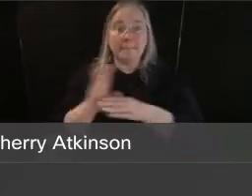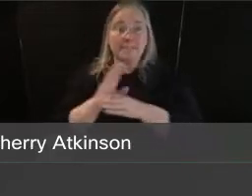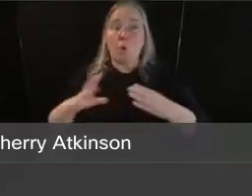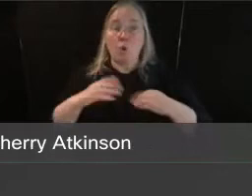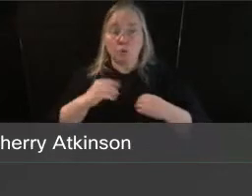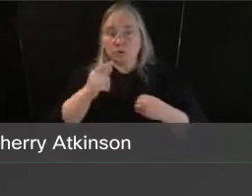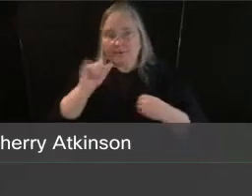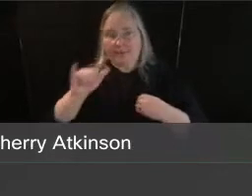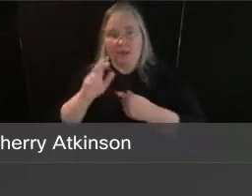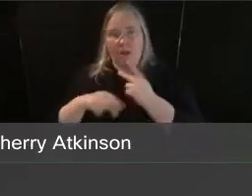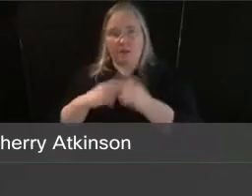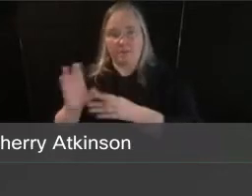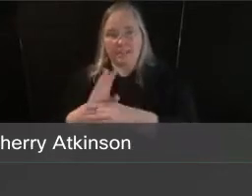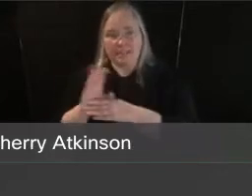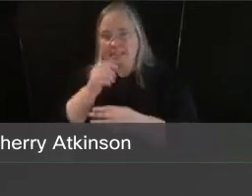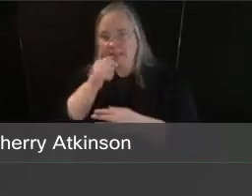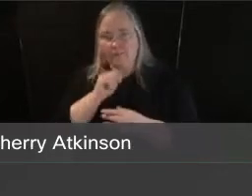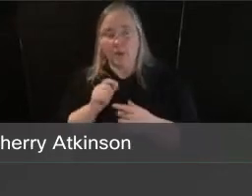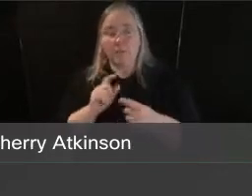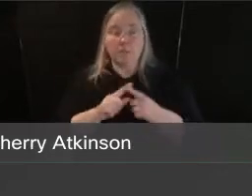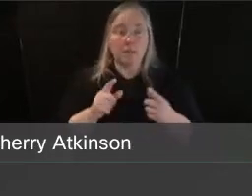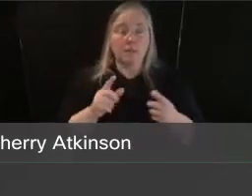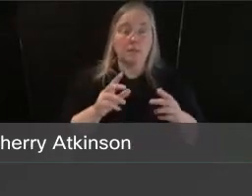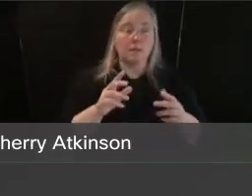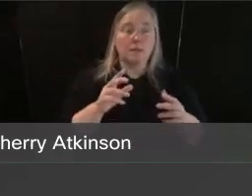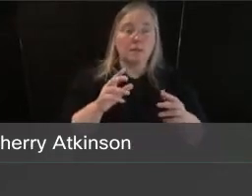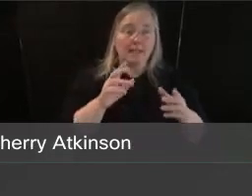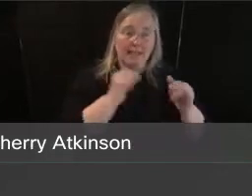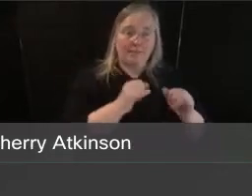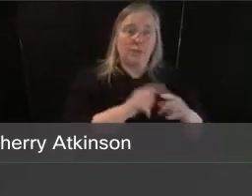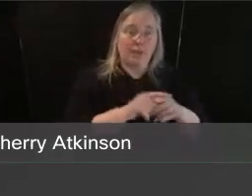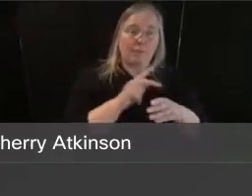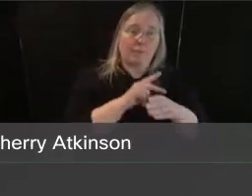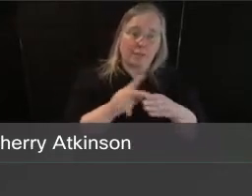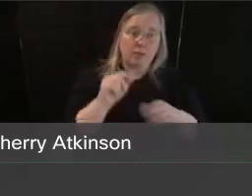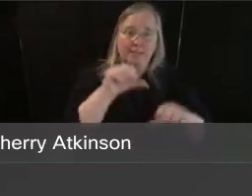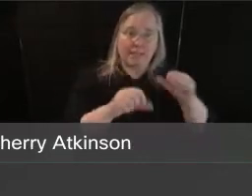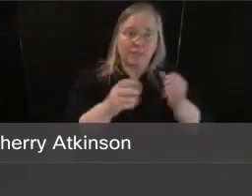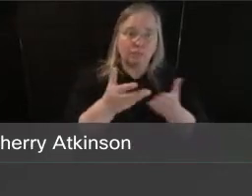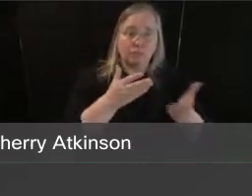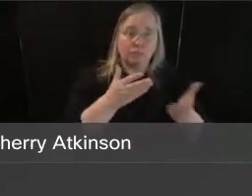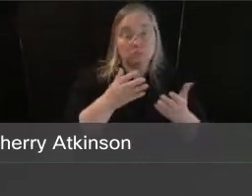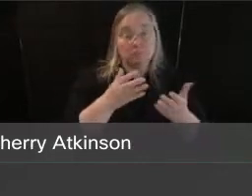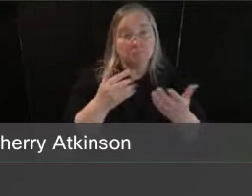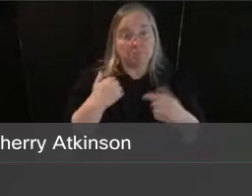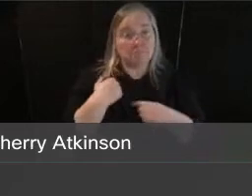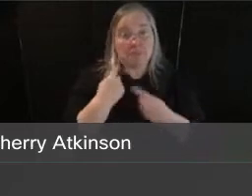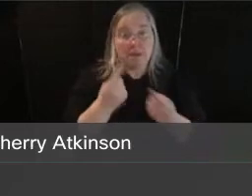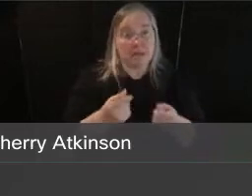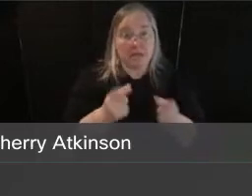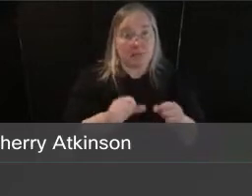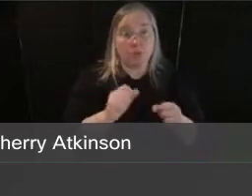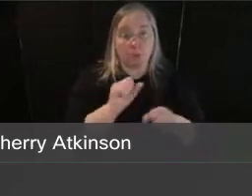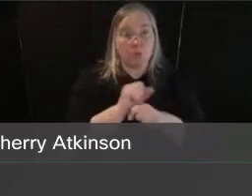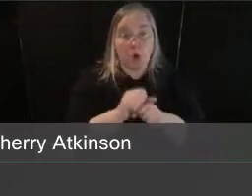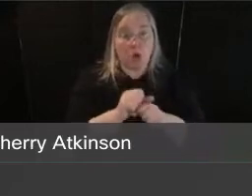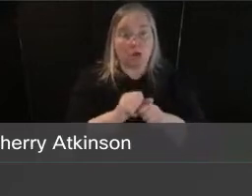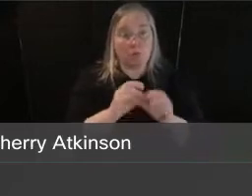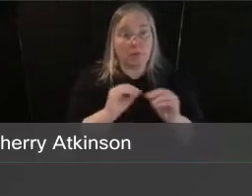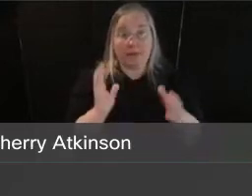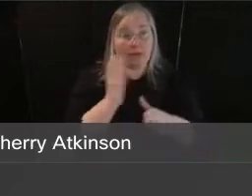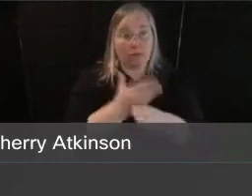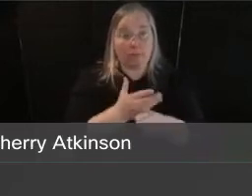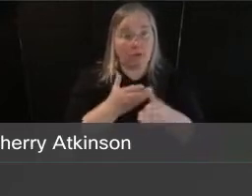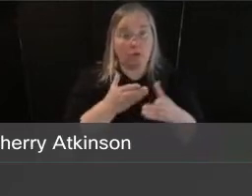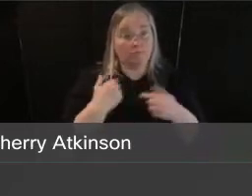individuals who are able in the professional scientific services have sort of been able to work uninterrupted through the course of this pandemic.